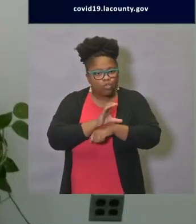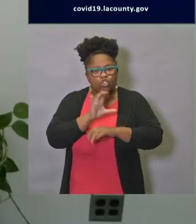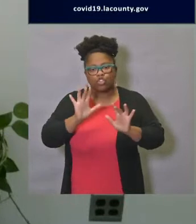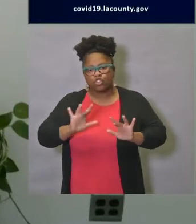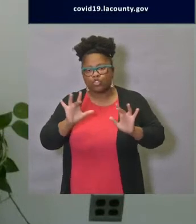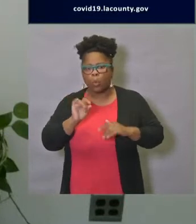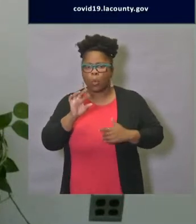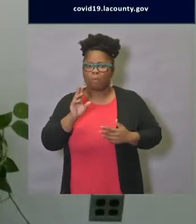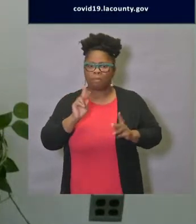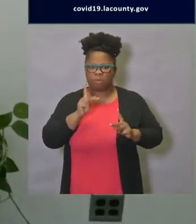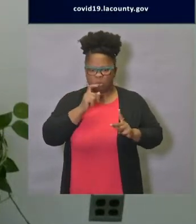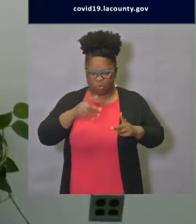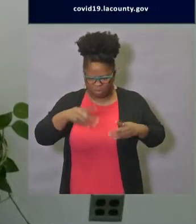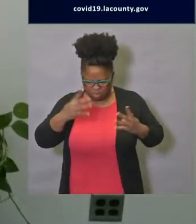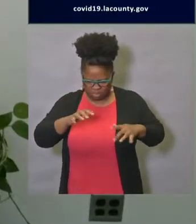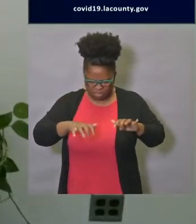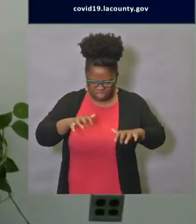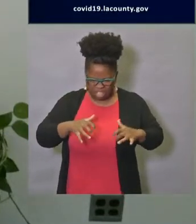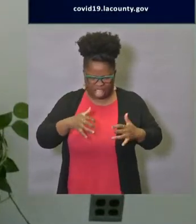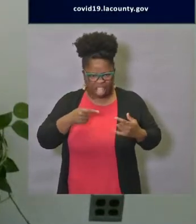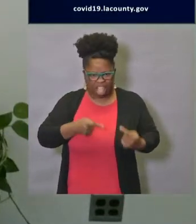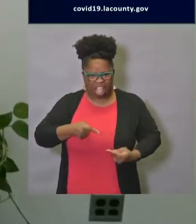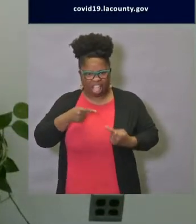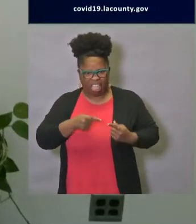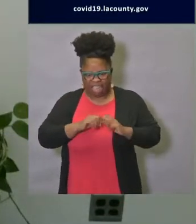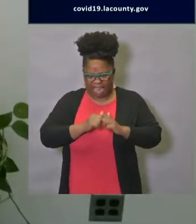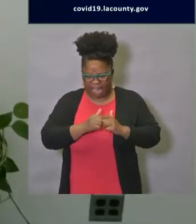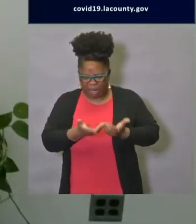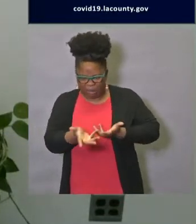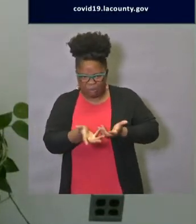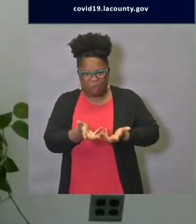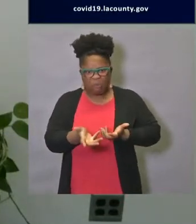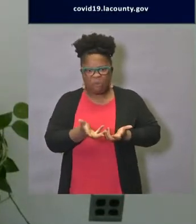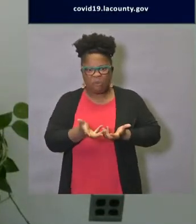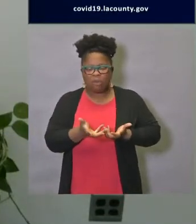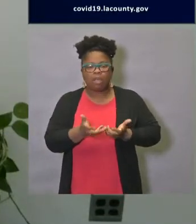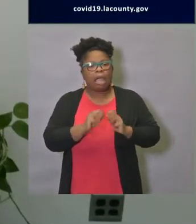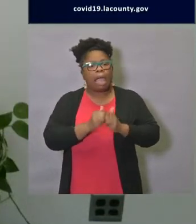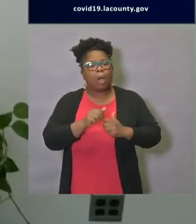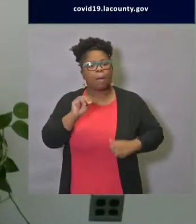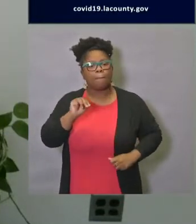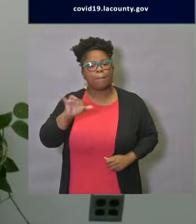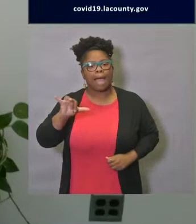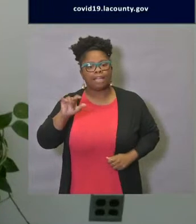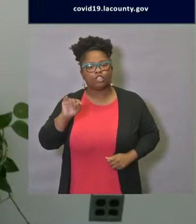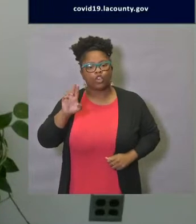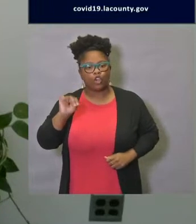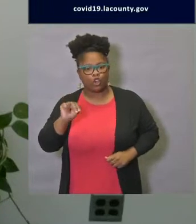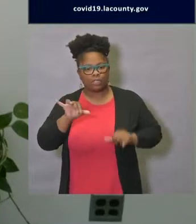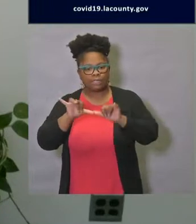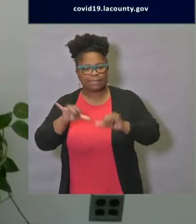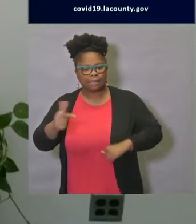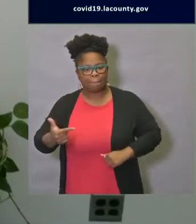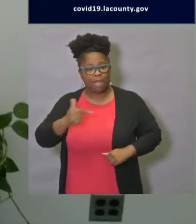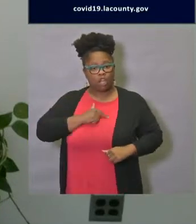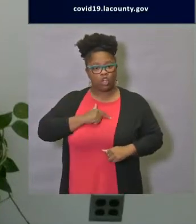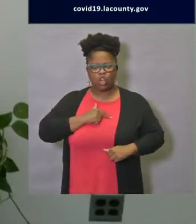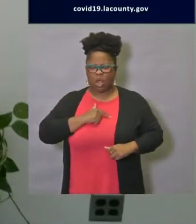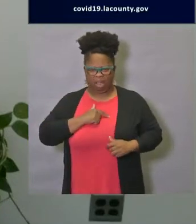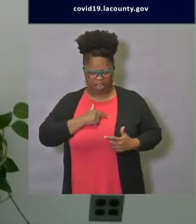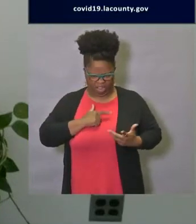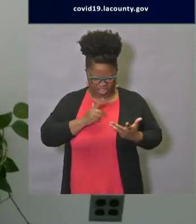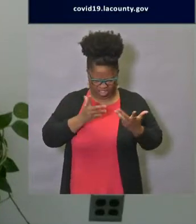it daunting, as do many of us, to figure out how to use my turn. So everything that people can do to help those